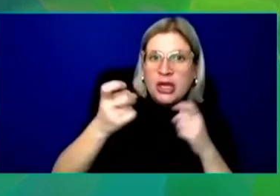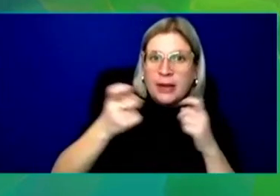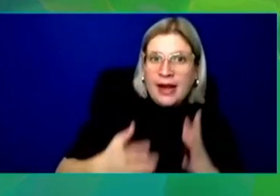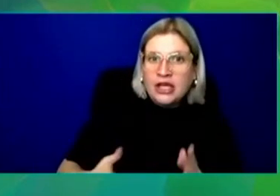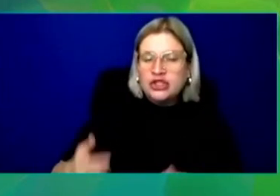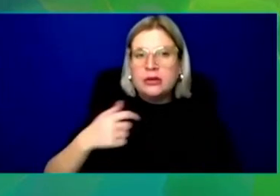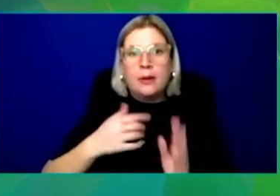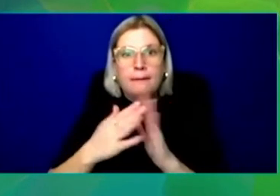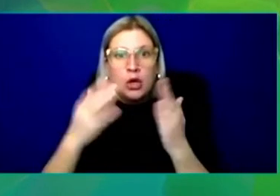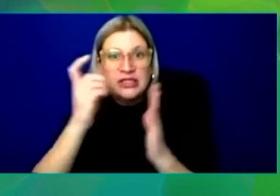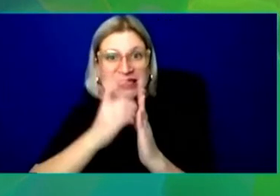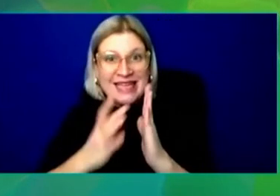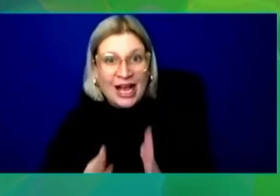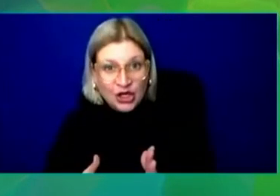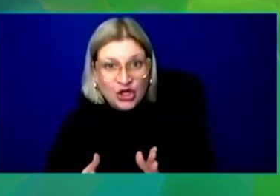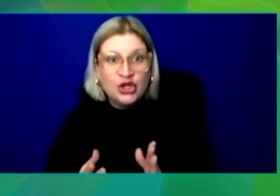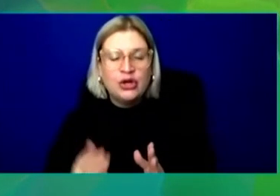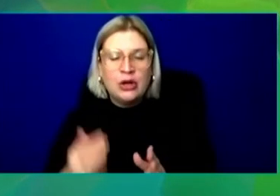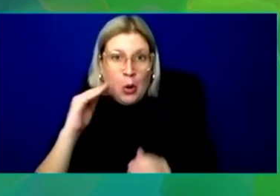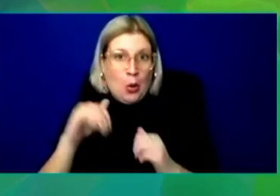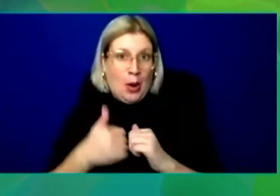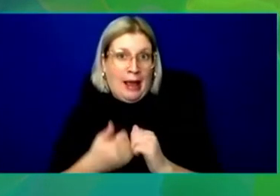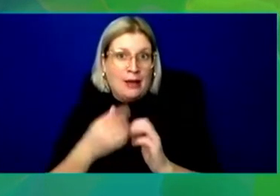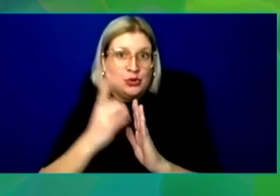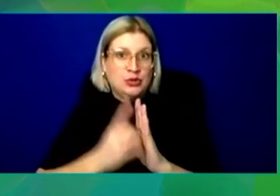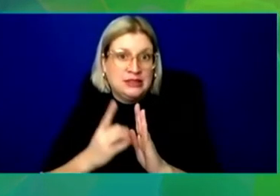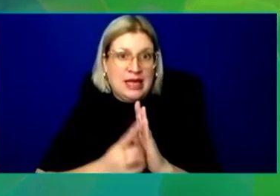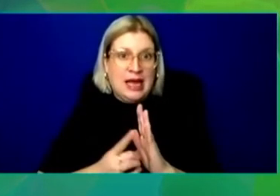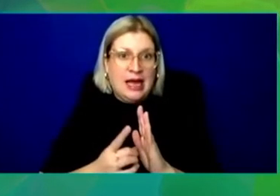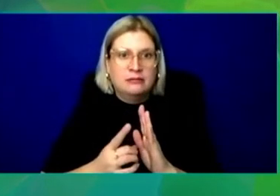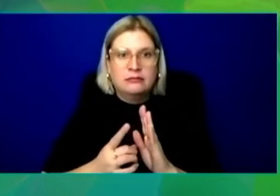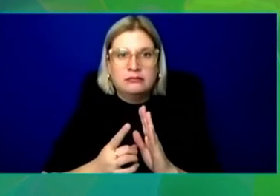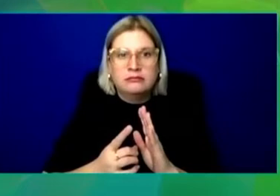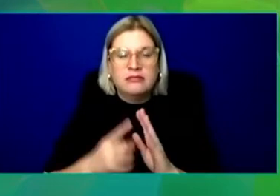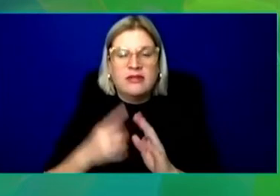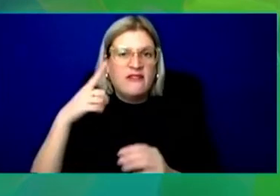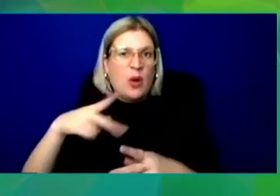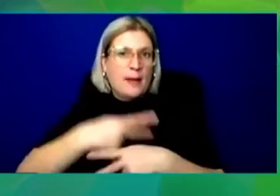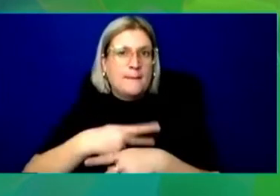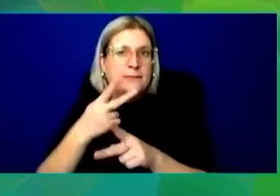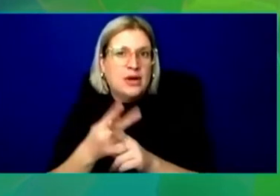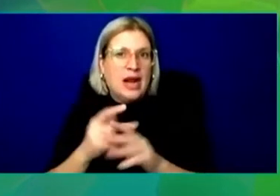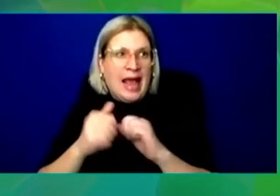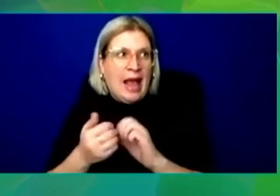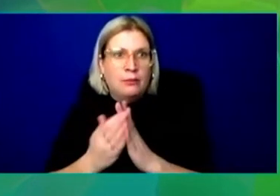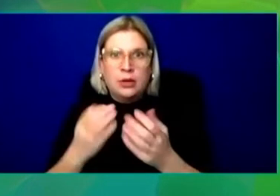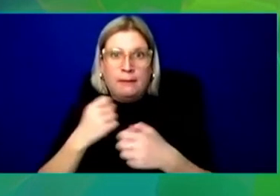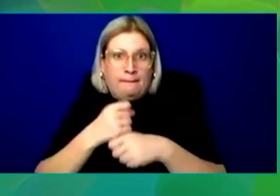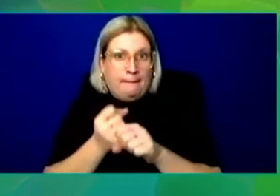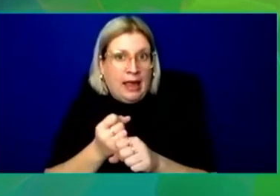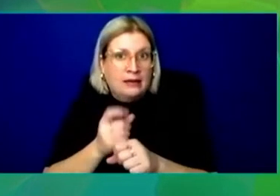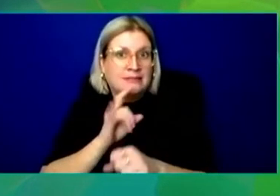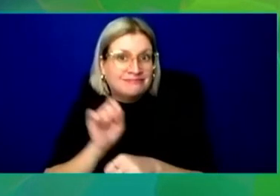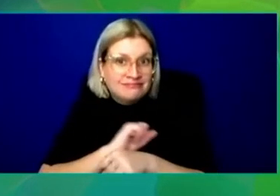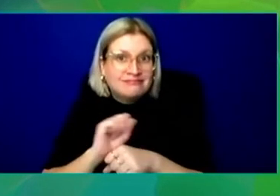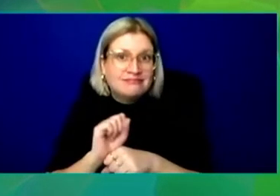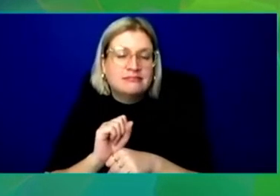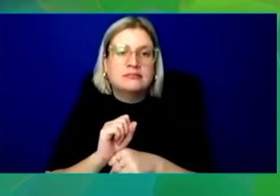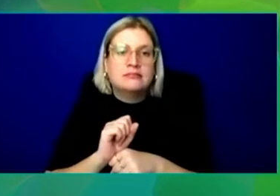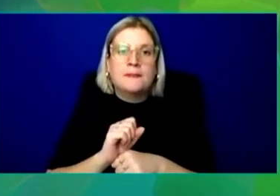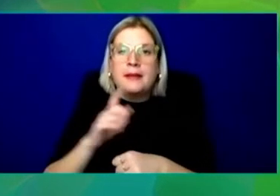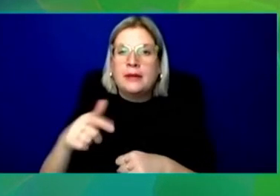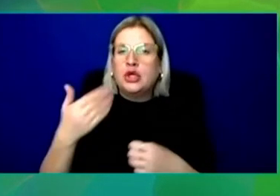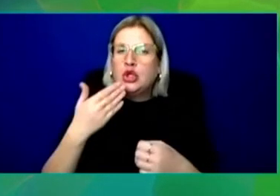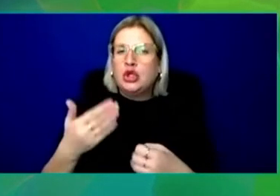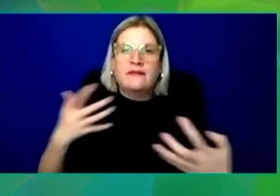design books and actually, you know, I know a lot about like the production side of how books are made. And it just seemed a really good fit for